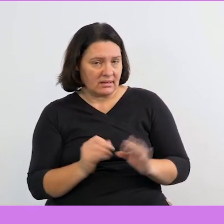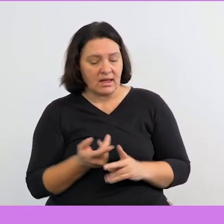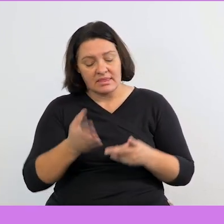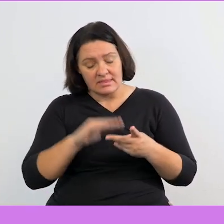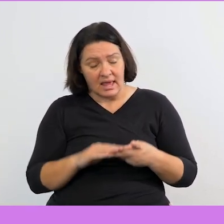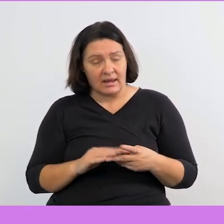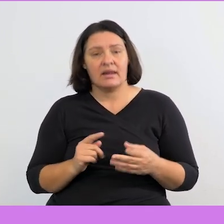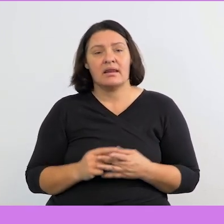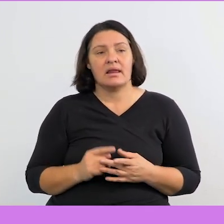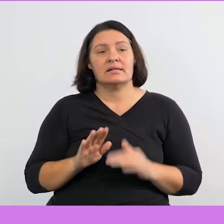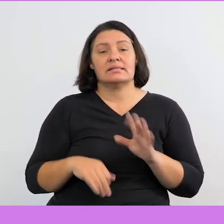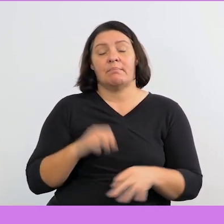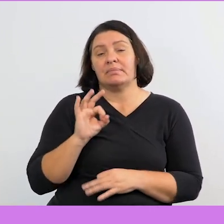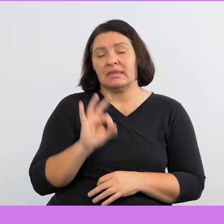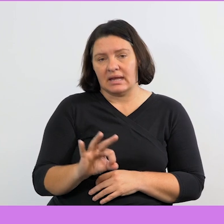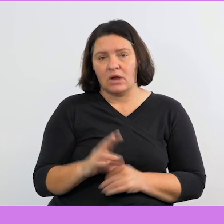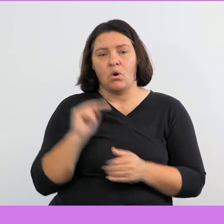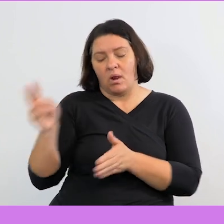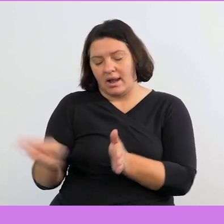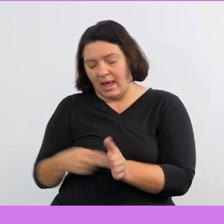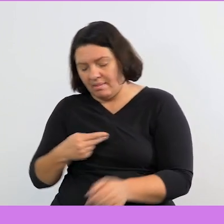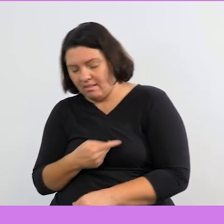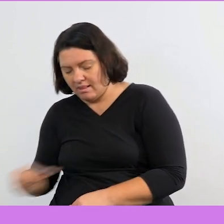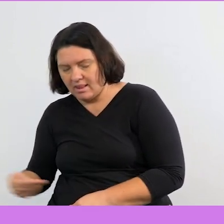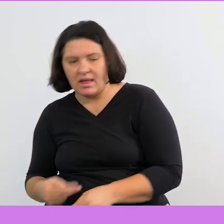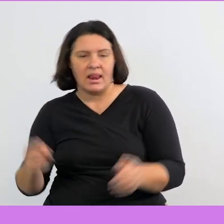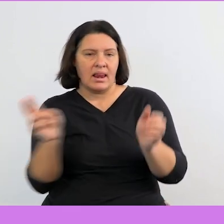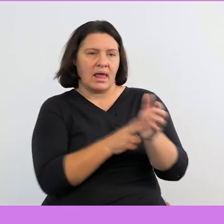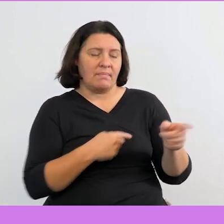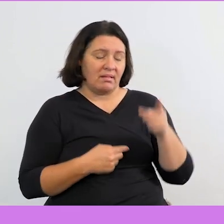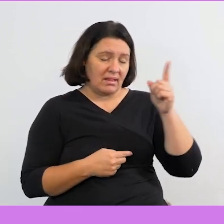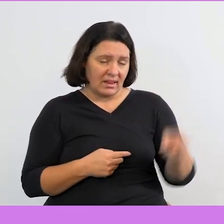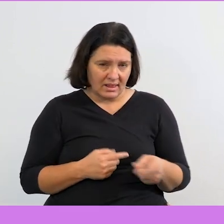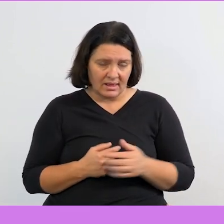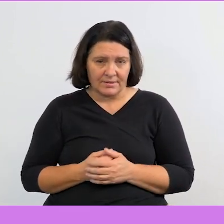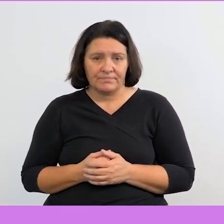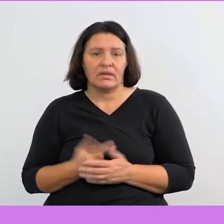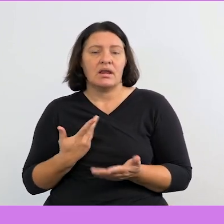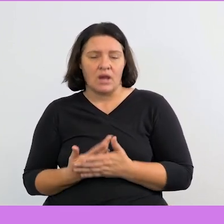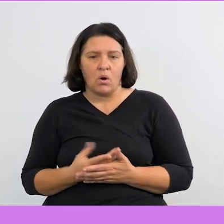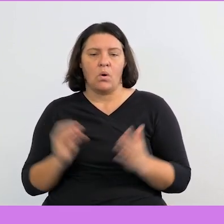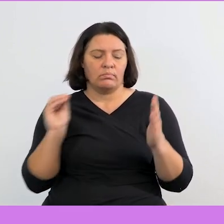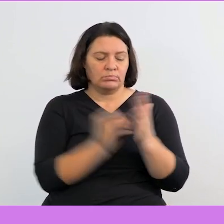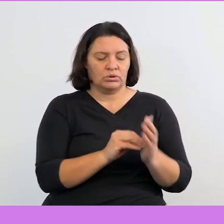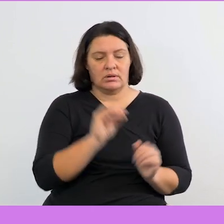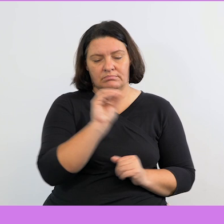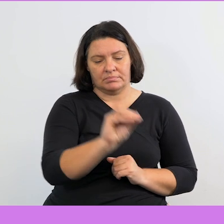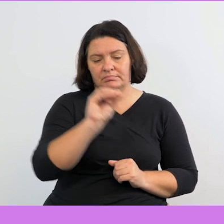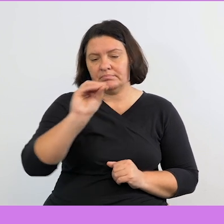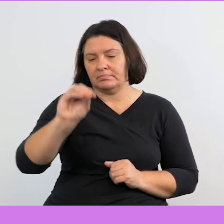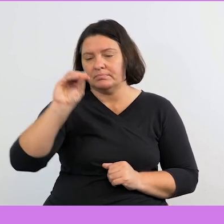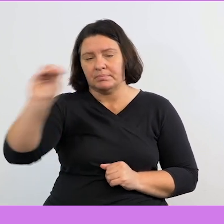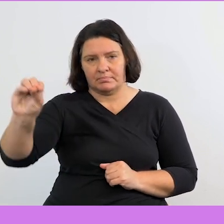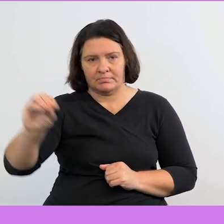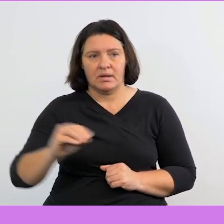do. Then I indicated step number three, you label your axis, right? Step number four, you plot points on the